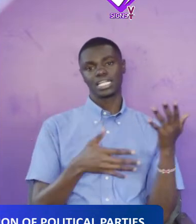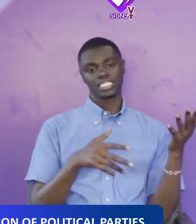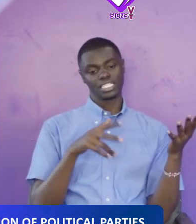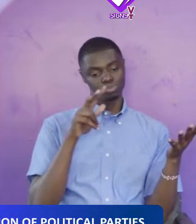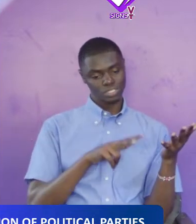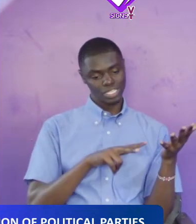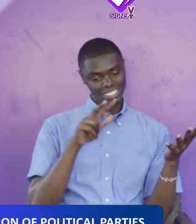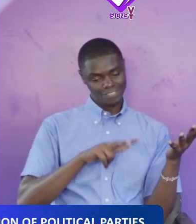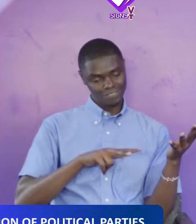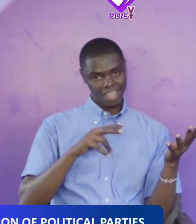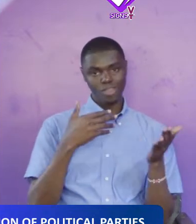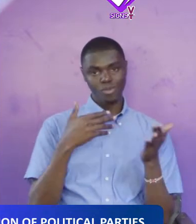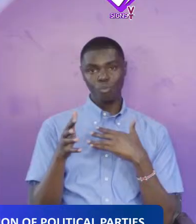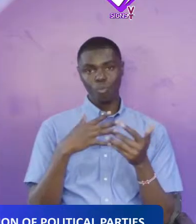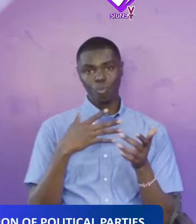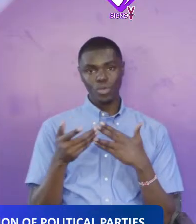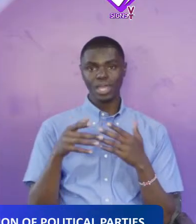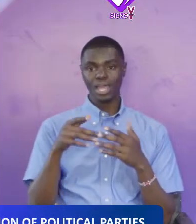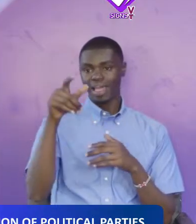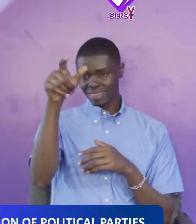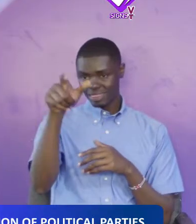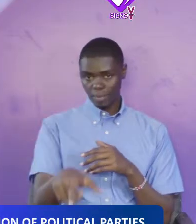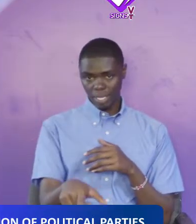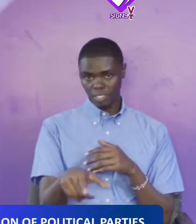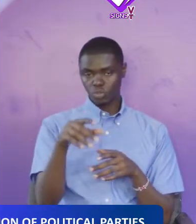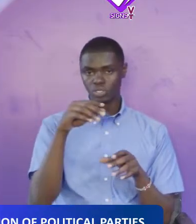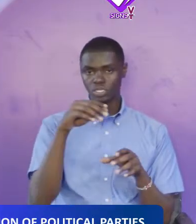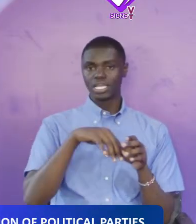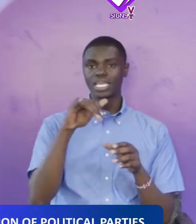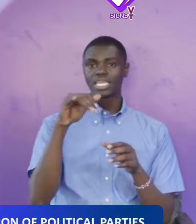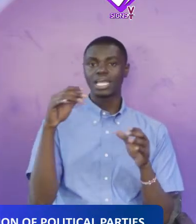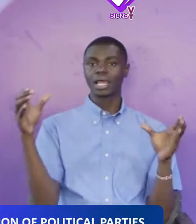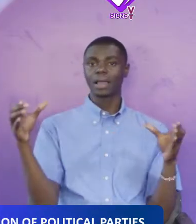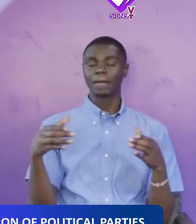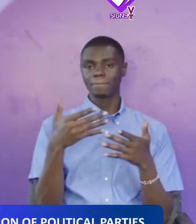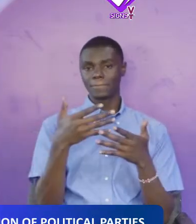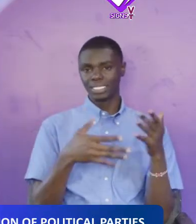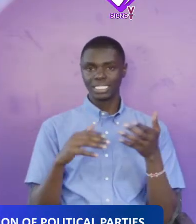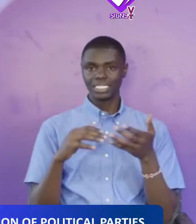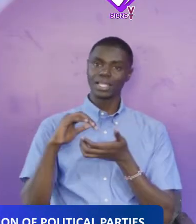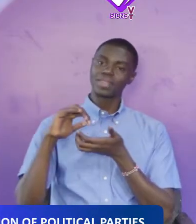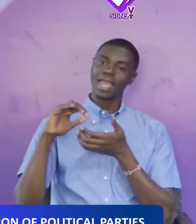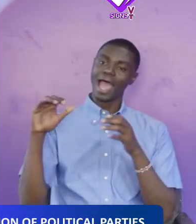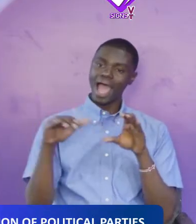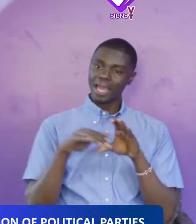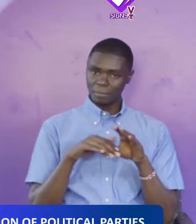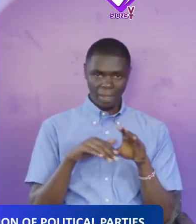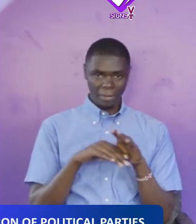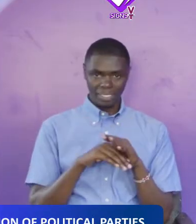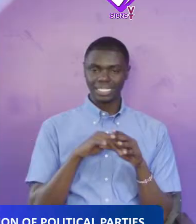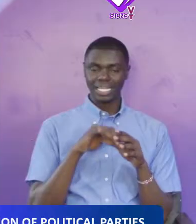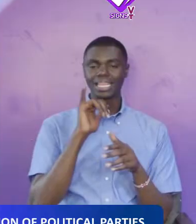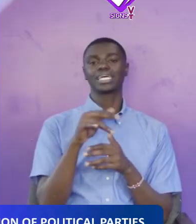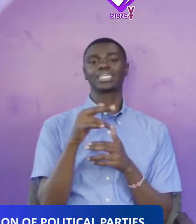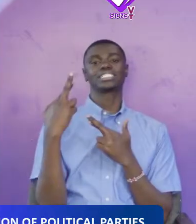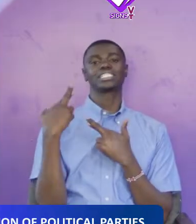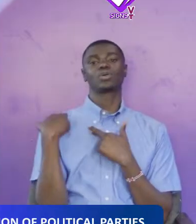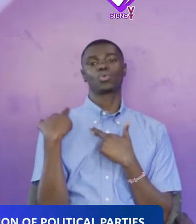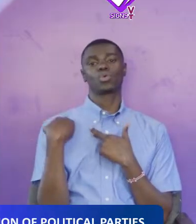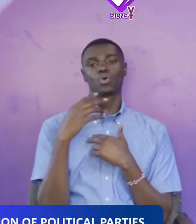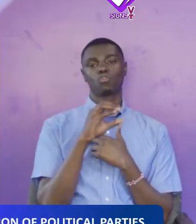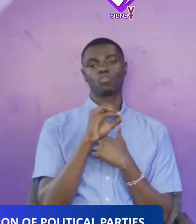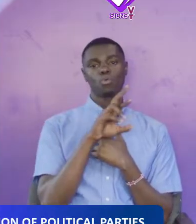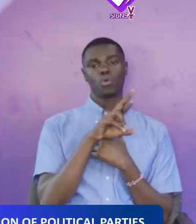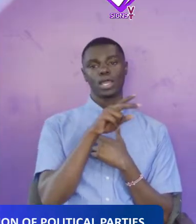certify whether the persons in that party list belong are to that members. political party. Yeah, that is the role given to. I like the